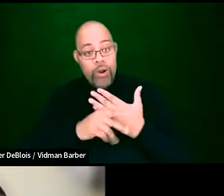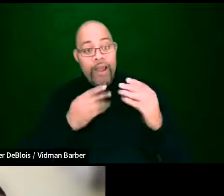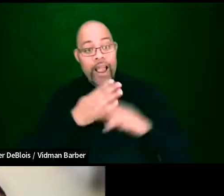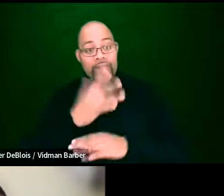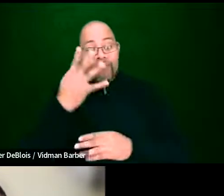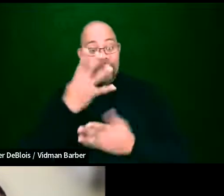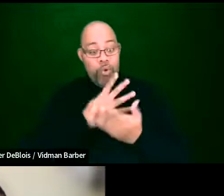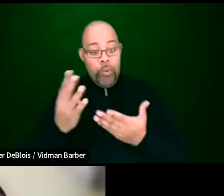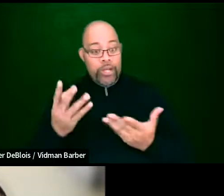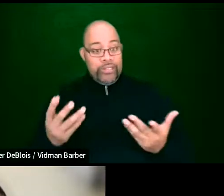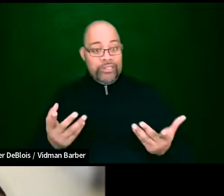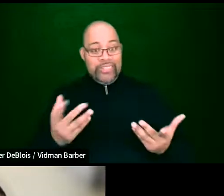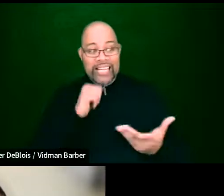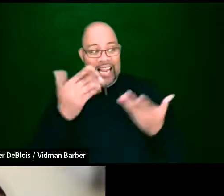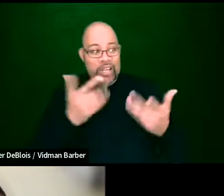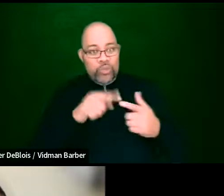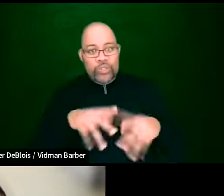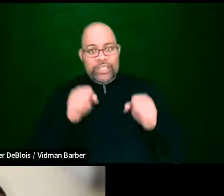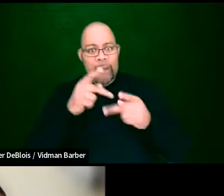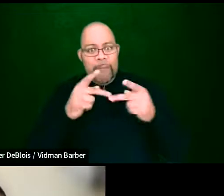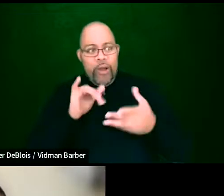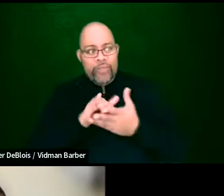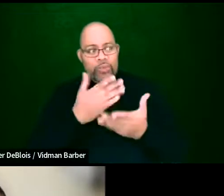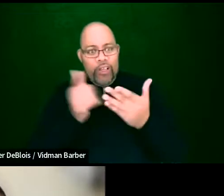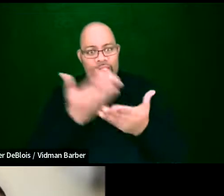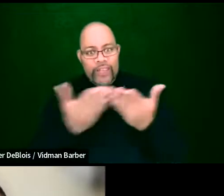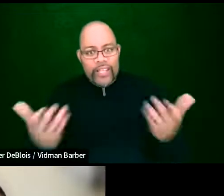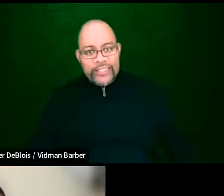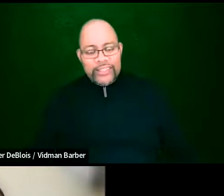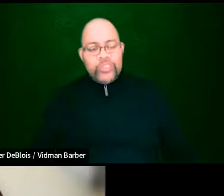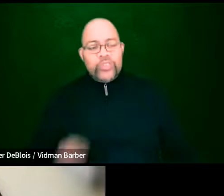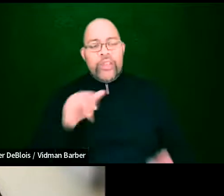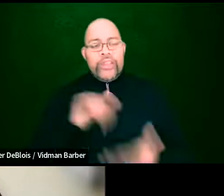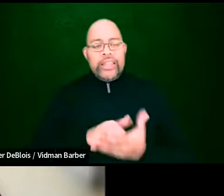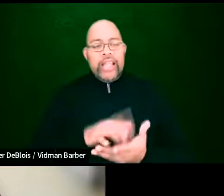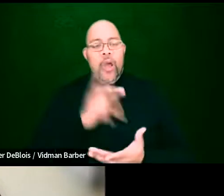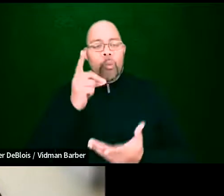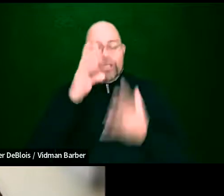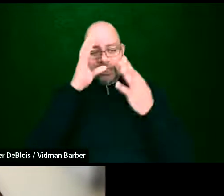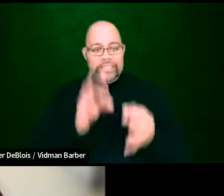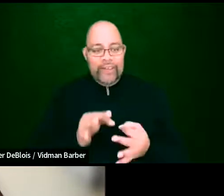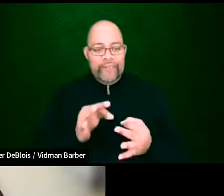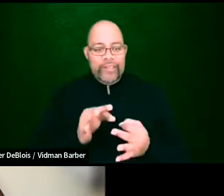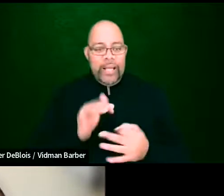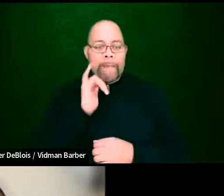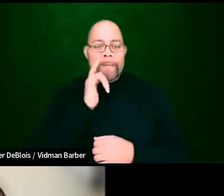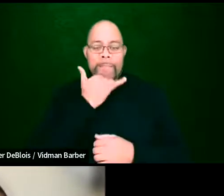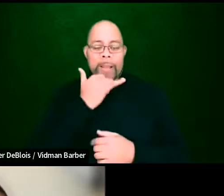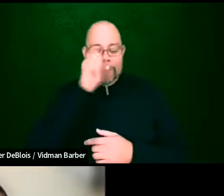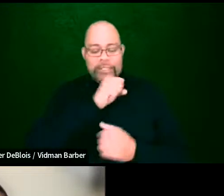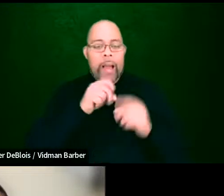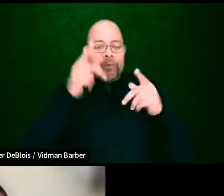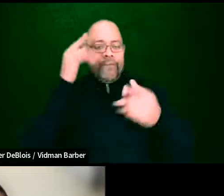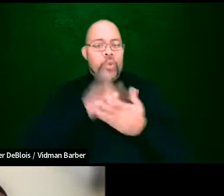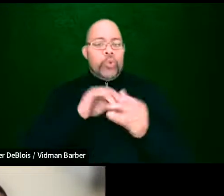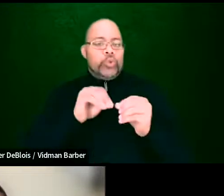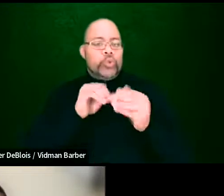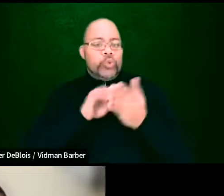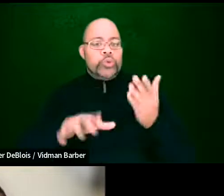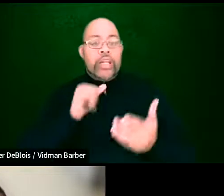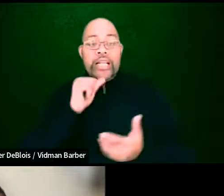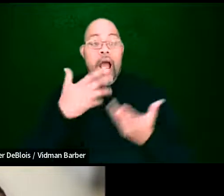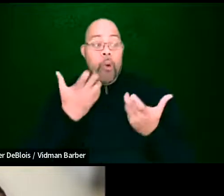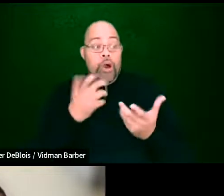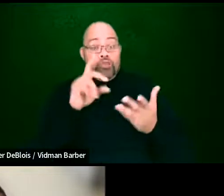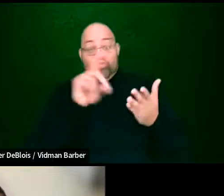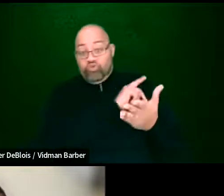those 4 weeks, you're not here to take part in those things. So that would be a missed opportunity for those students. So not that I want